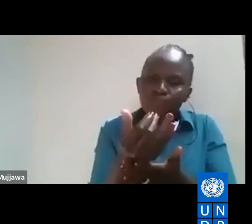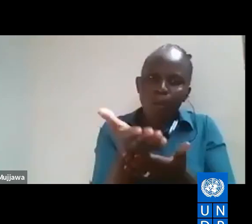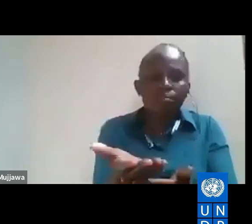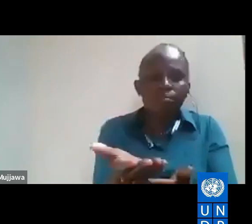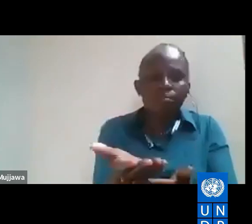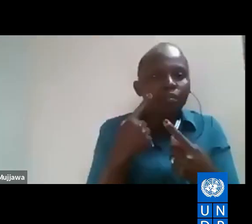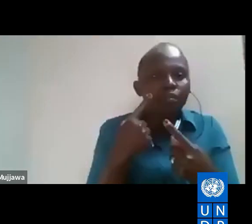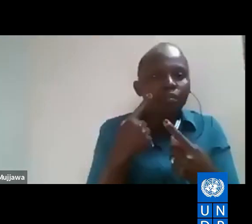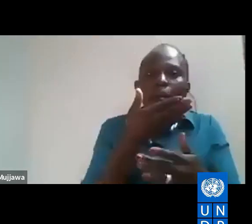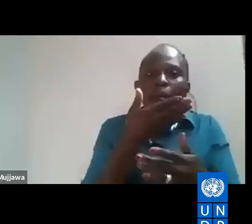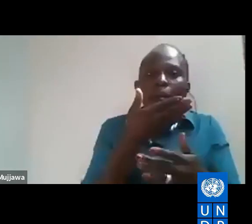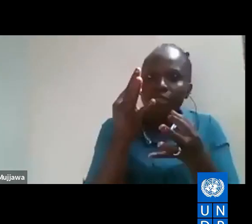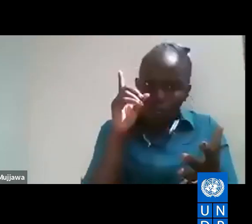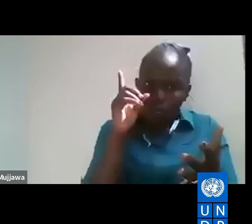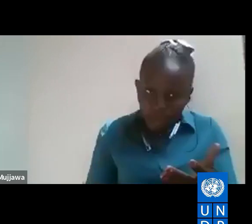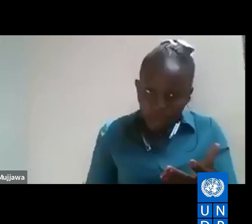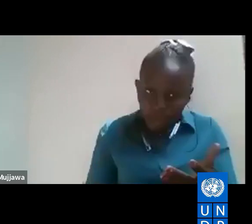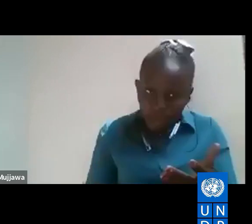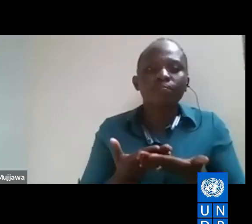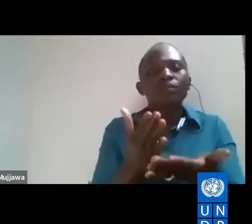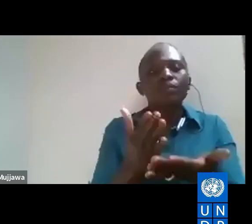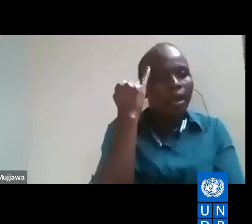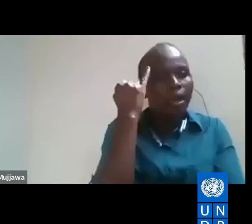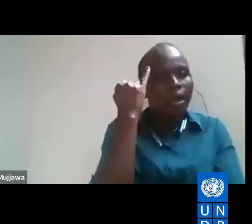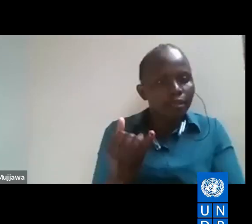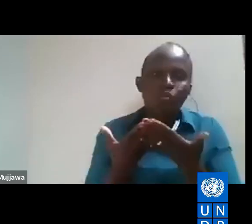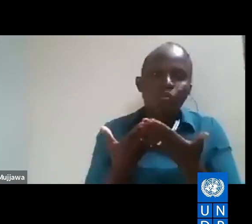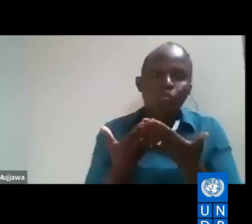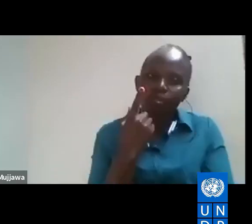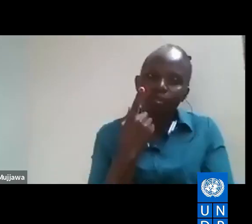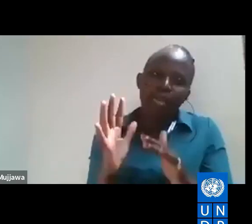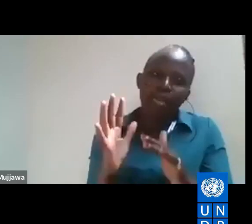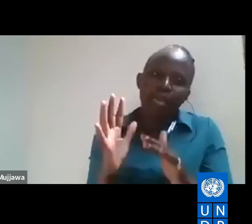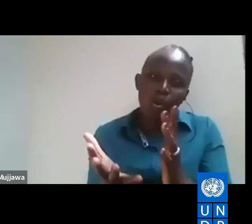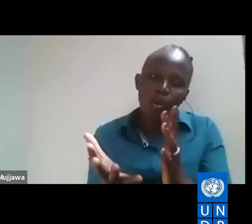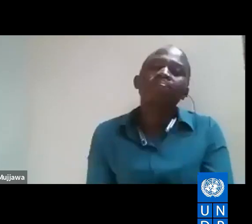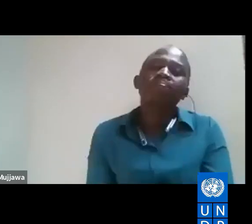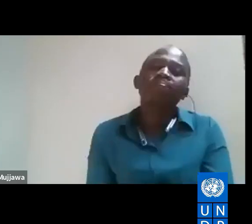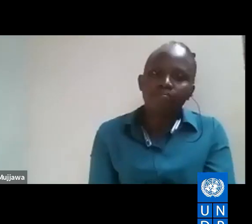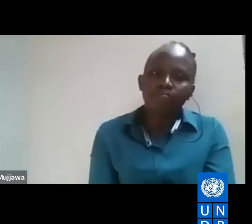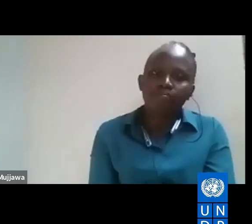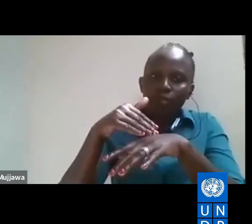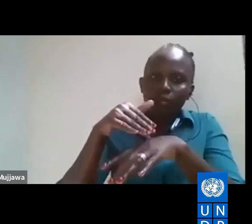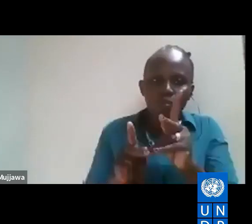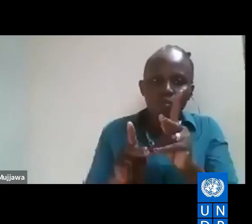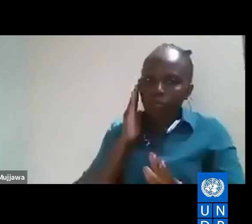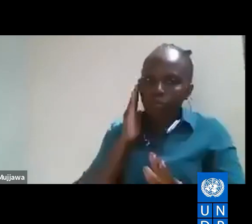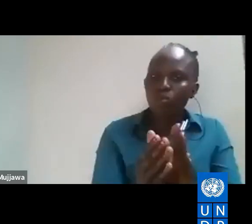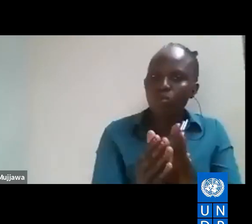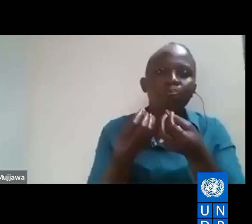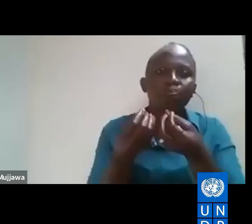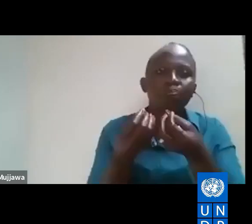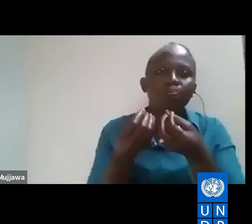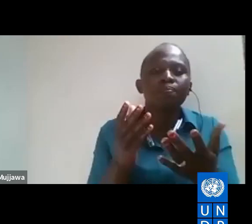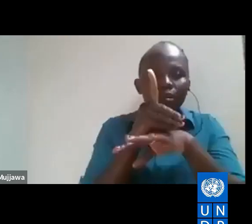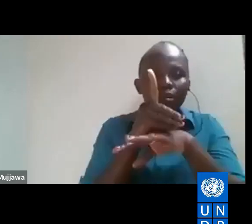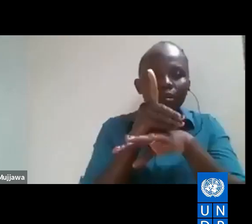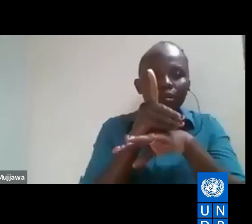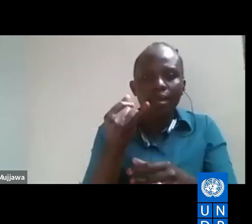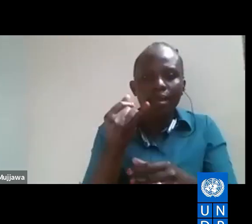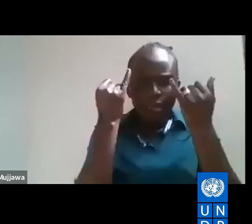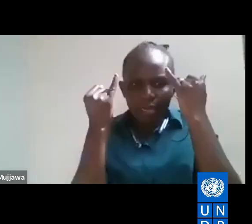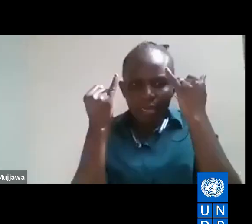carry on and submit your idea. We'll cross that bridge when we get there. We'll send people in different directions depending on where the idea leads us